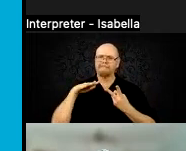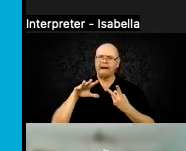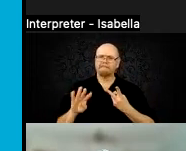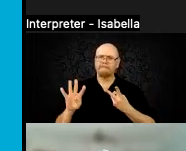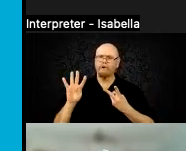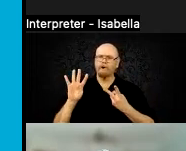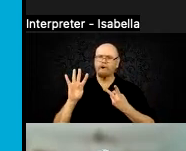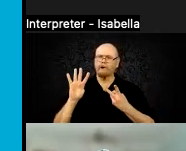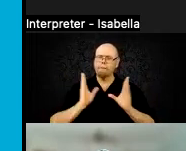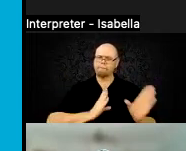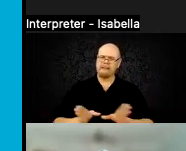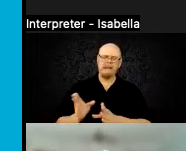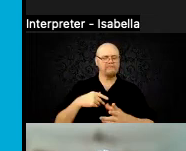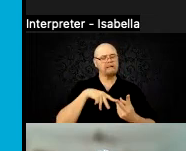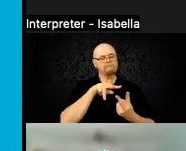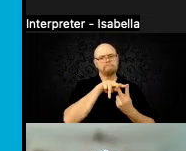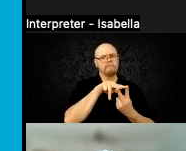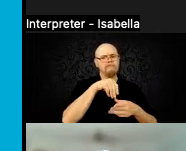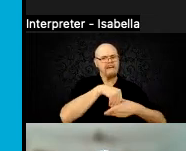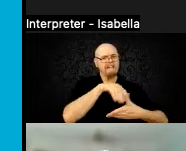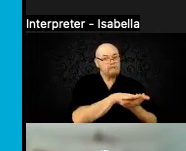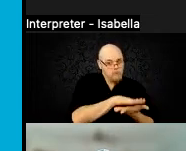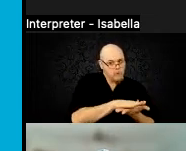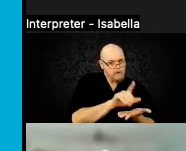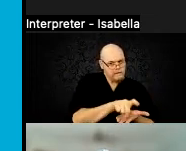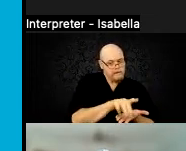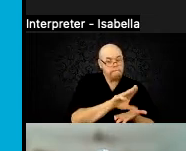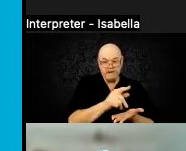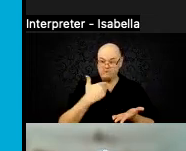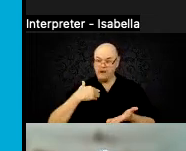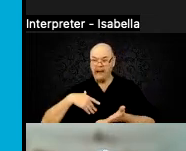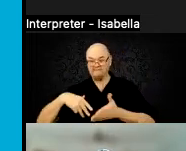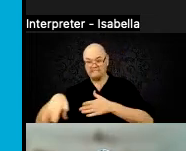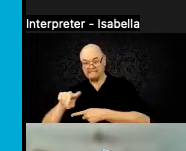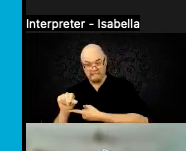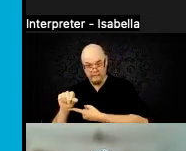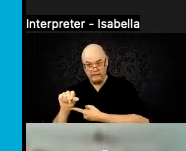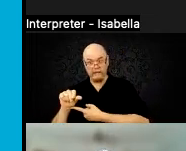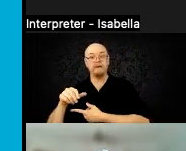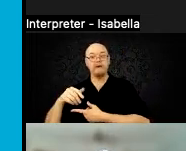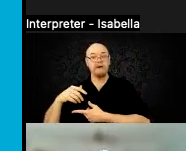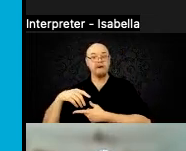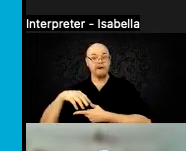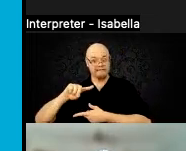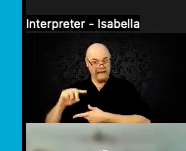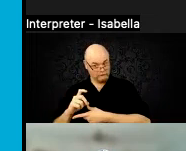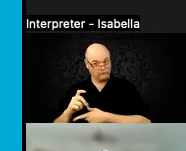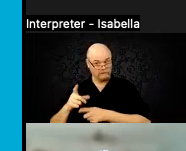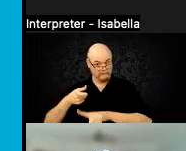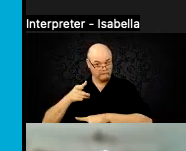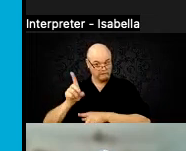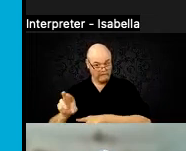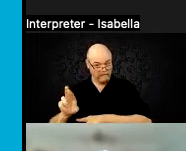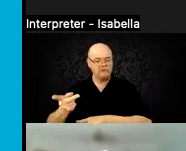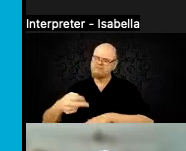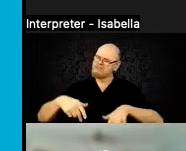plans for students with disabilities in school, but you have a diagnosed disability, you can still qualify for these services. And there's